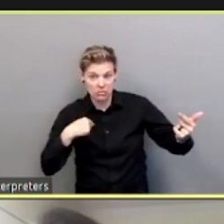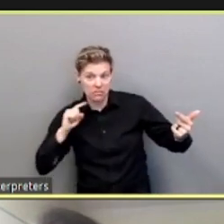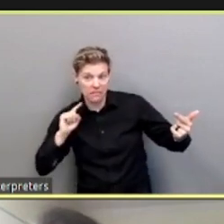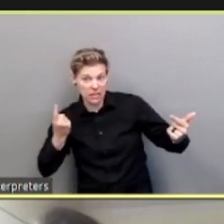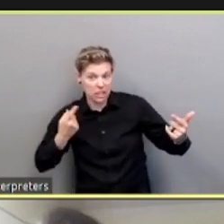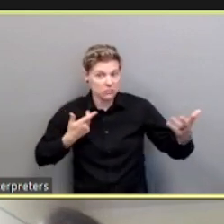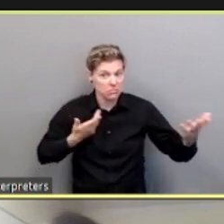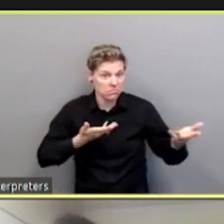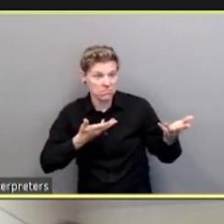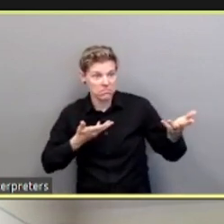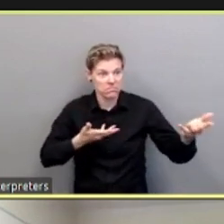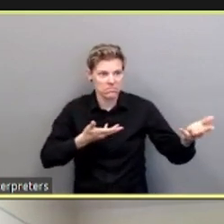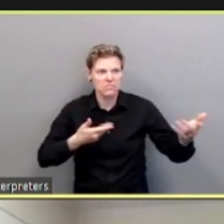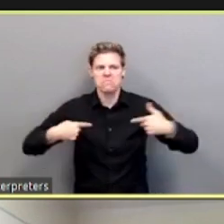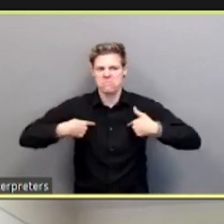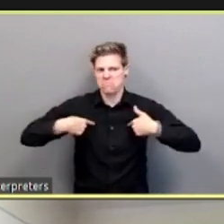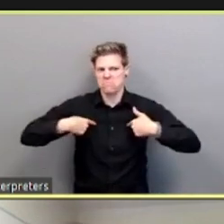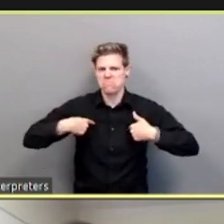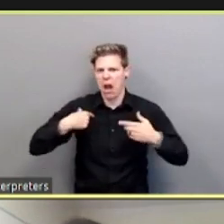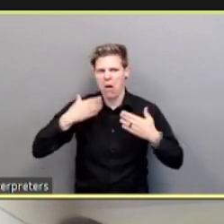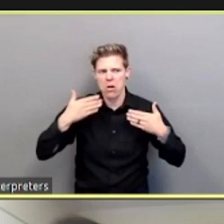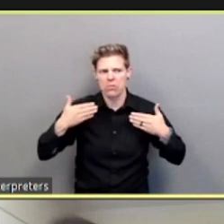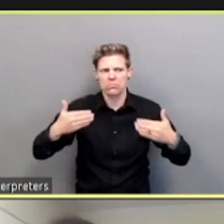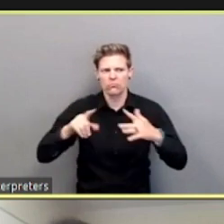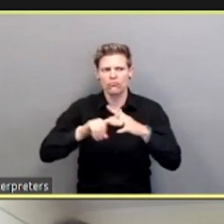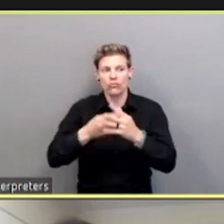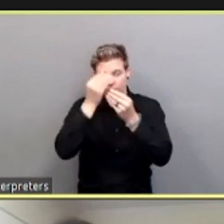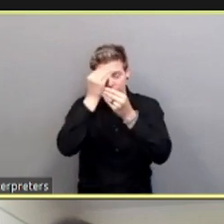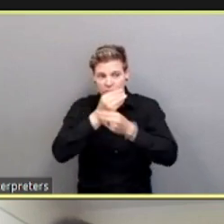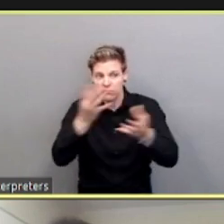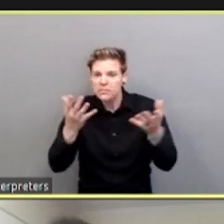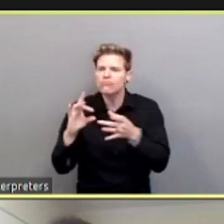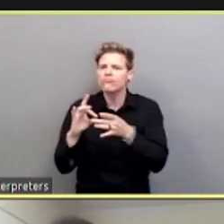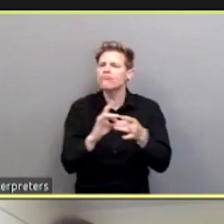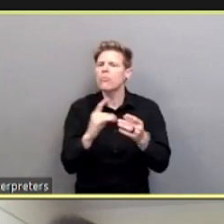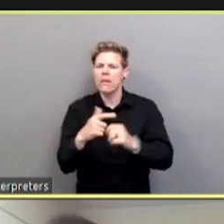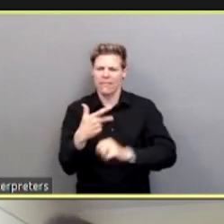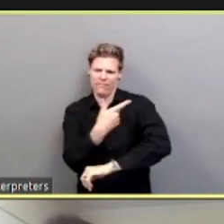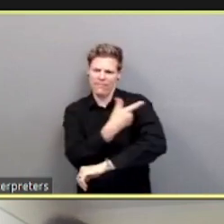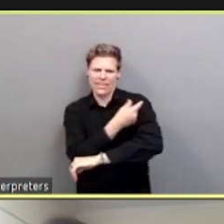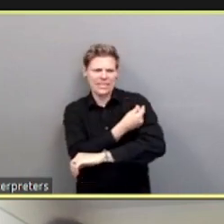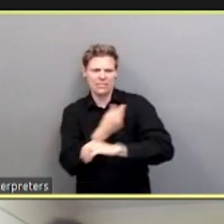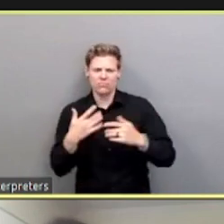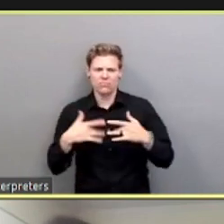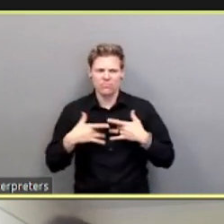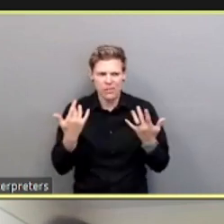All right, I'll go ahead and share about the vaccines. Once again, we have